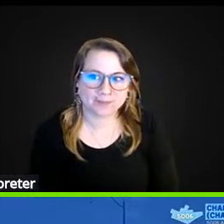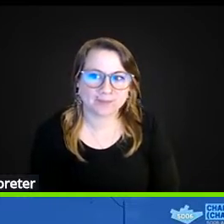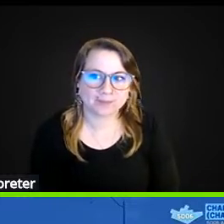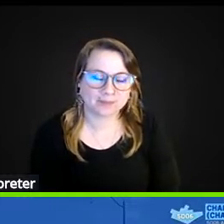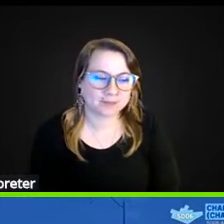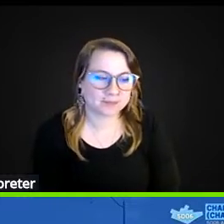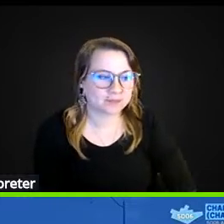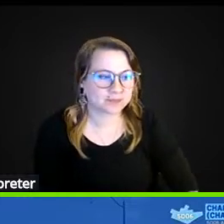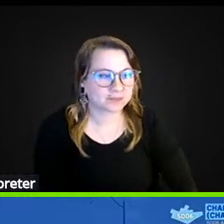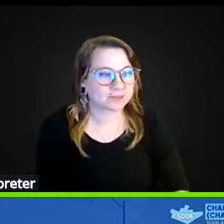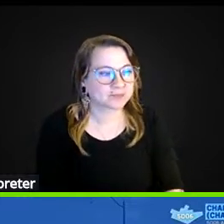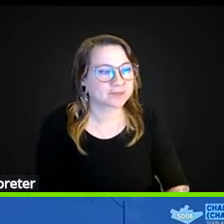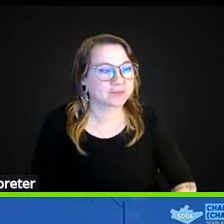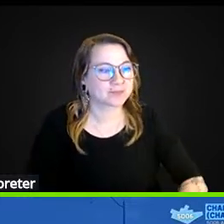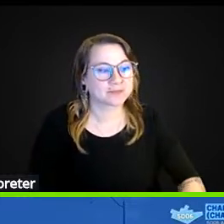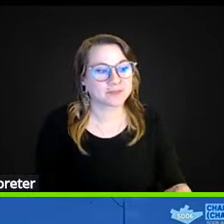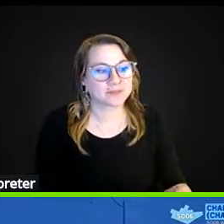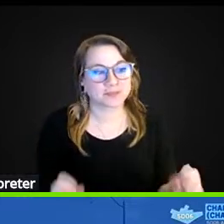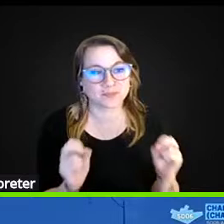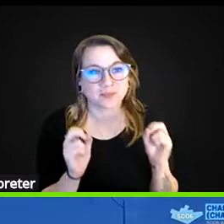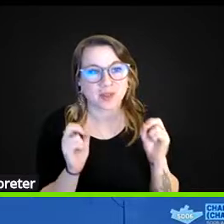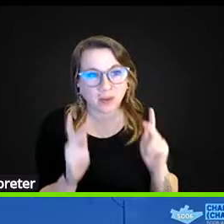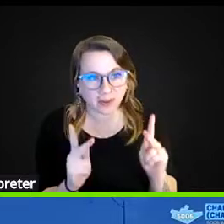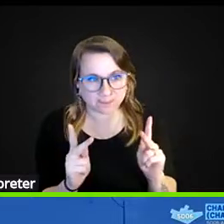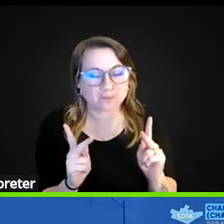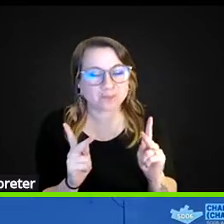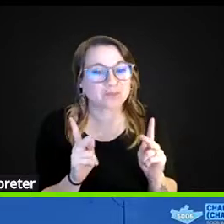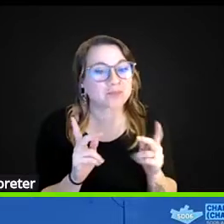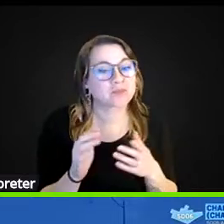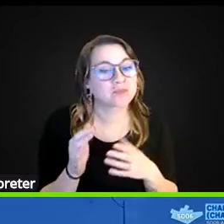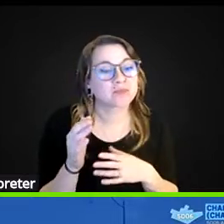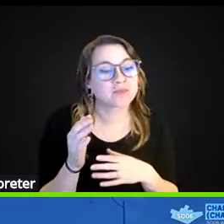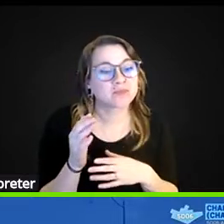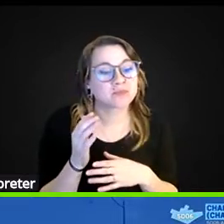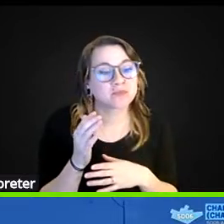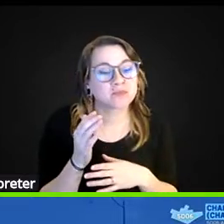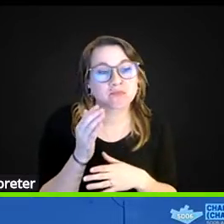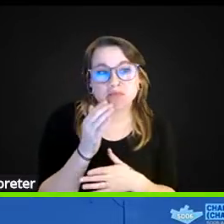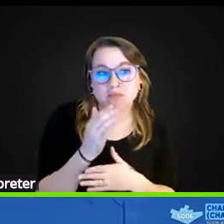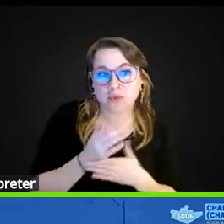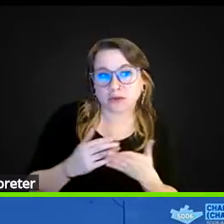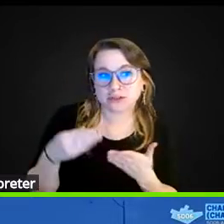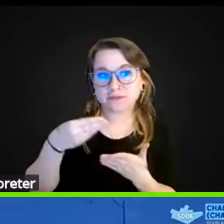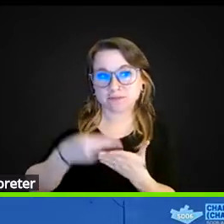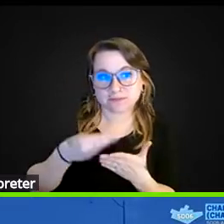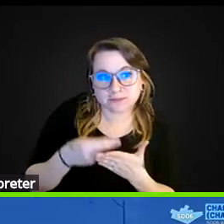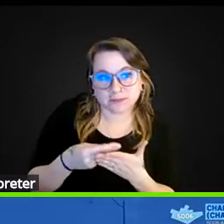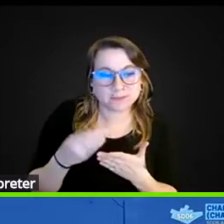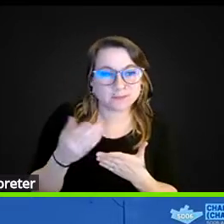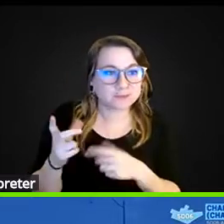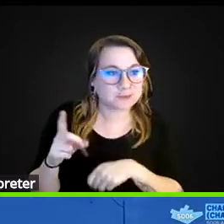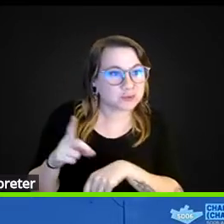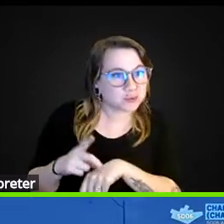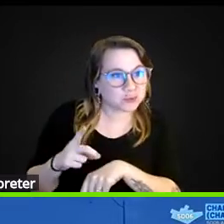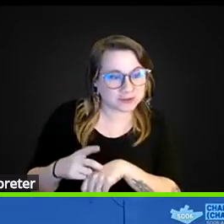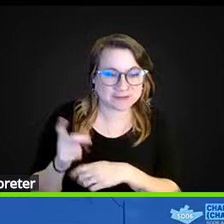All right, so a portion of the treasurer's duties is just to